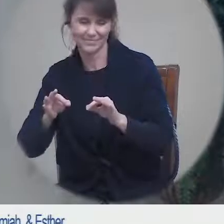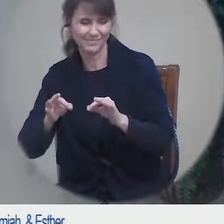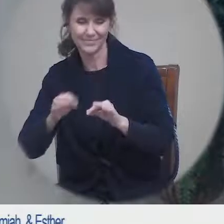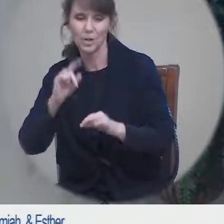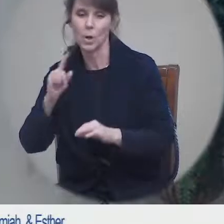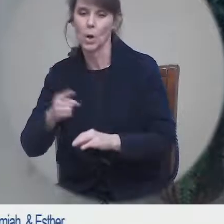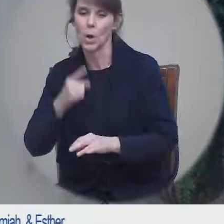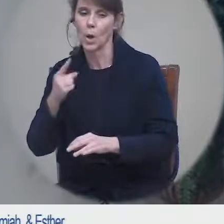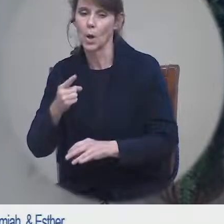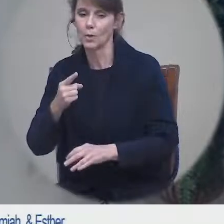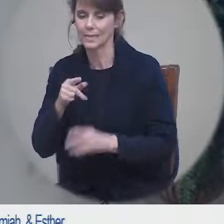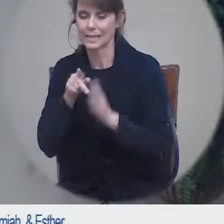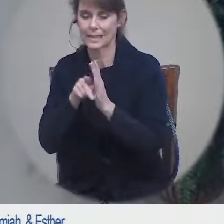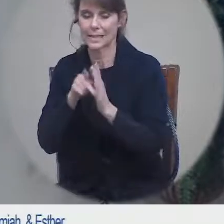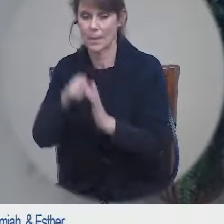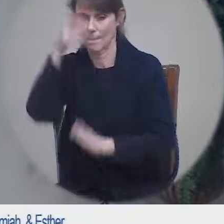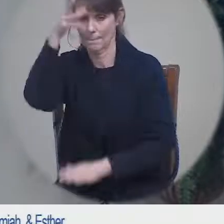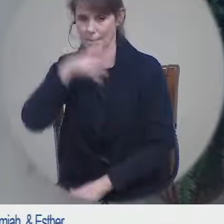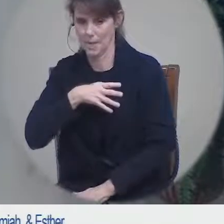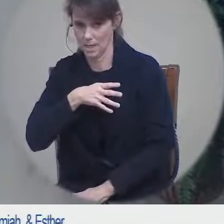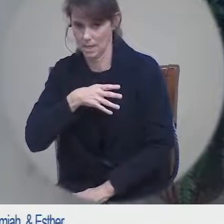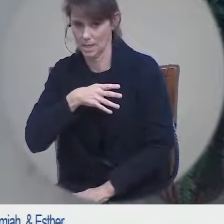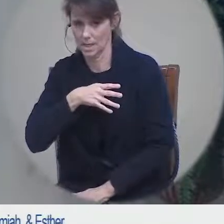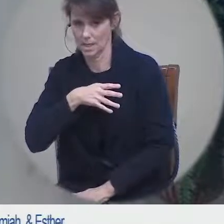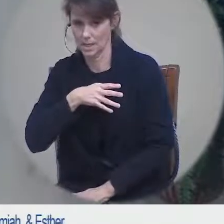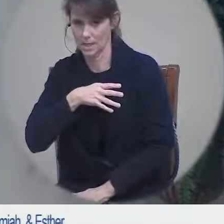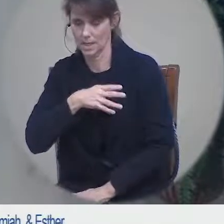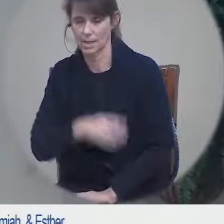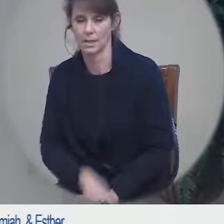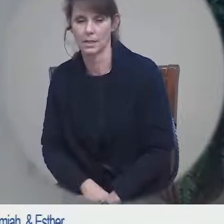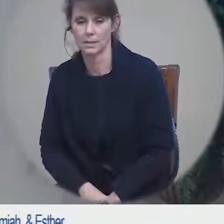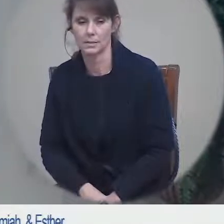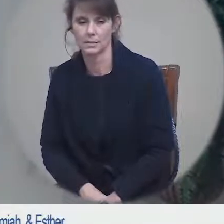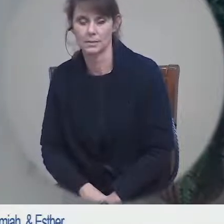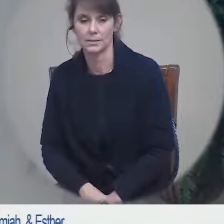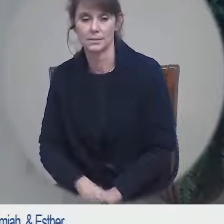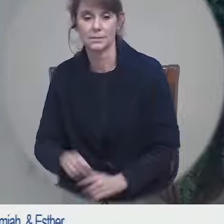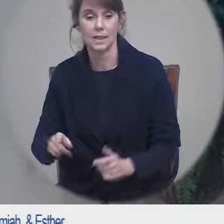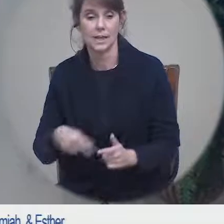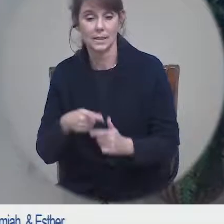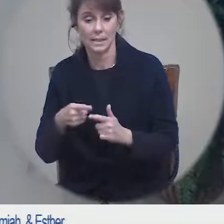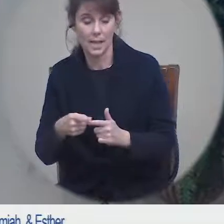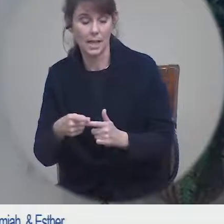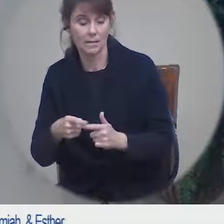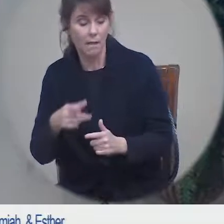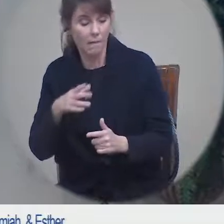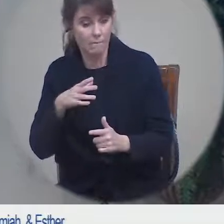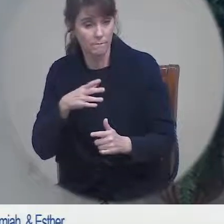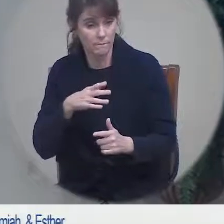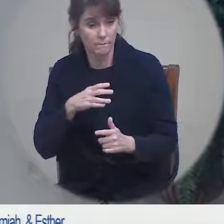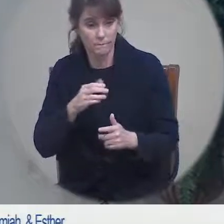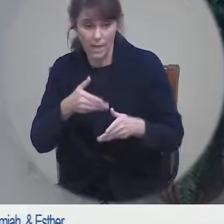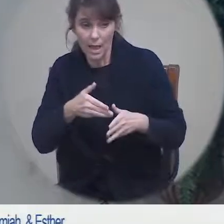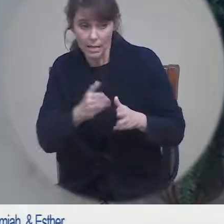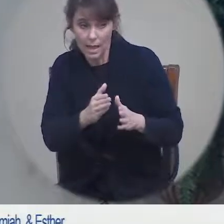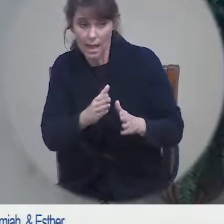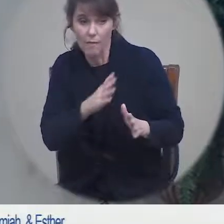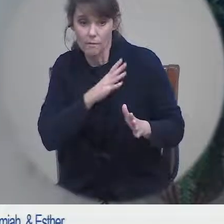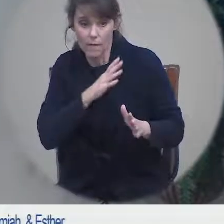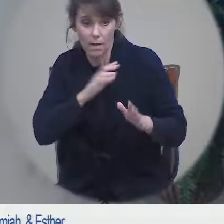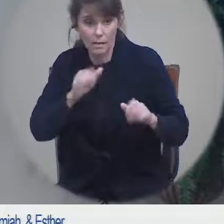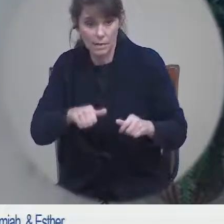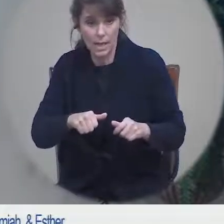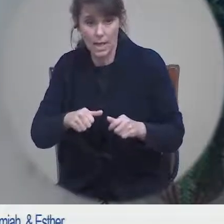not do is they did not lay hands on any plunder. 3 different times in this text, in chapter 9, that